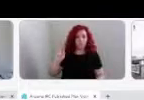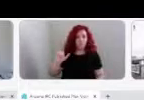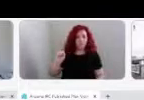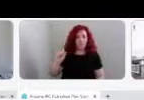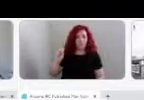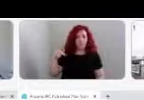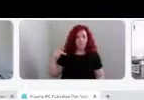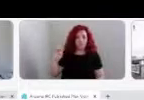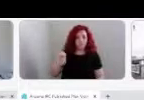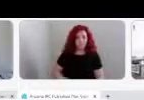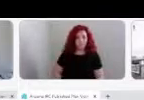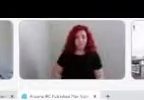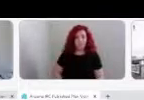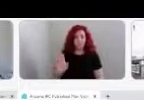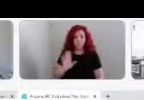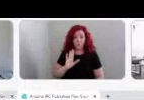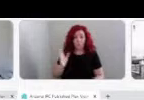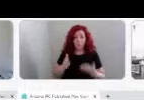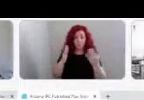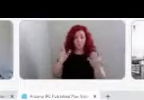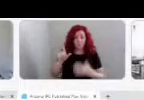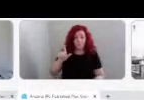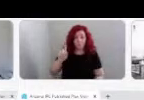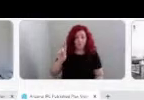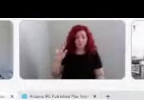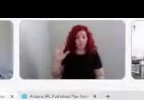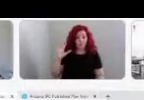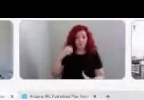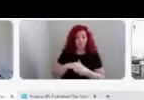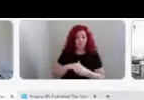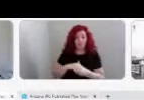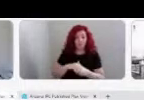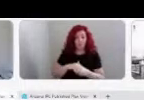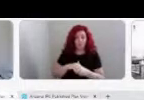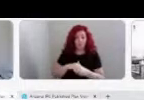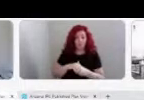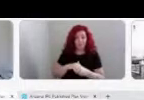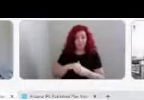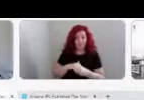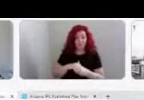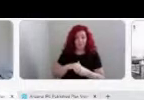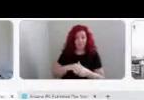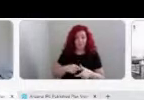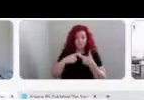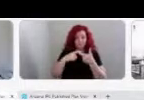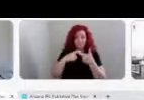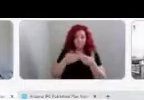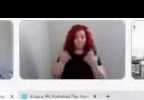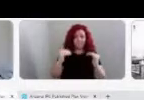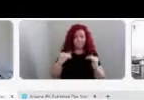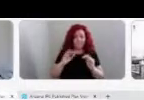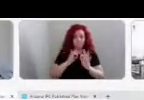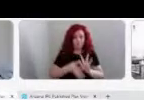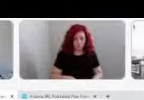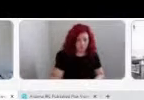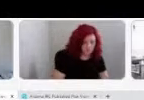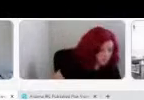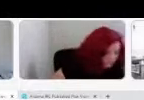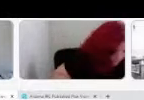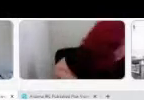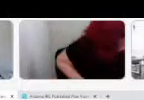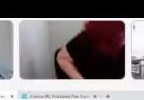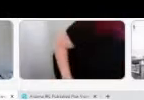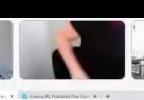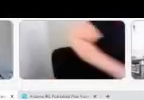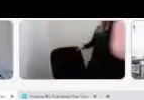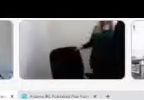your proposed ld3 includes thank you the next speaker is adam shimoni